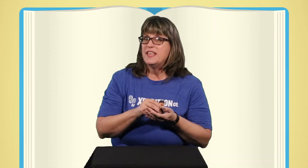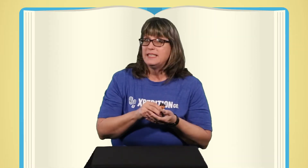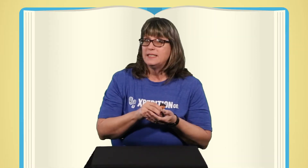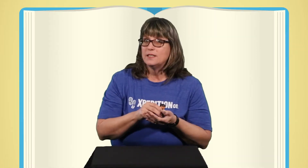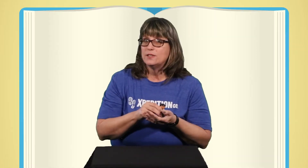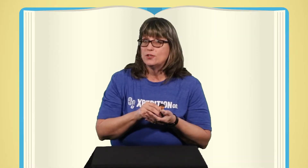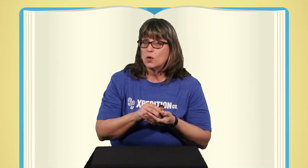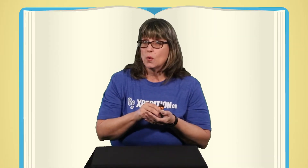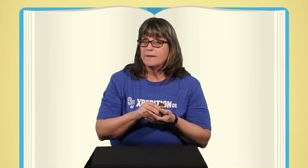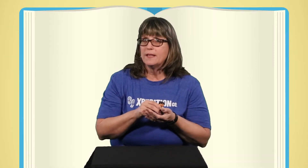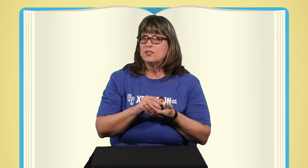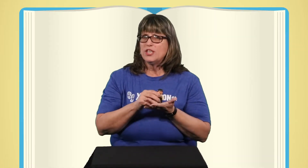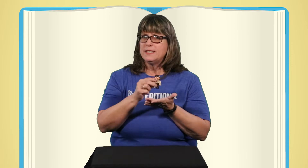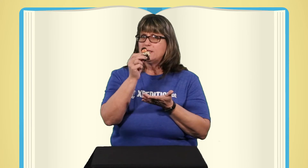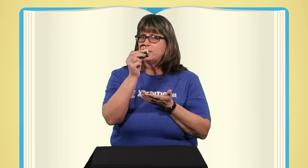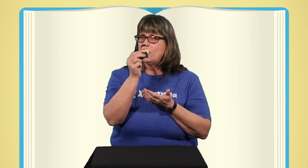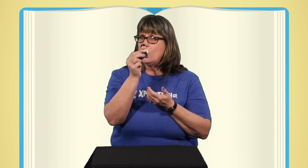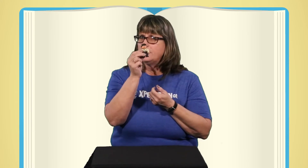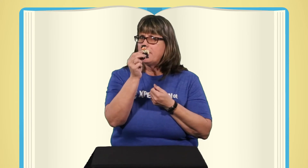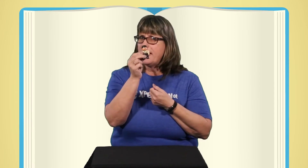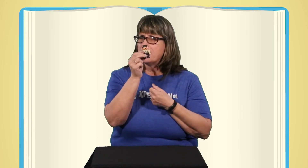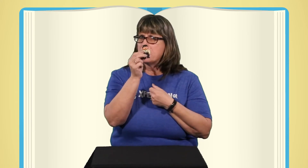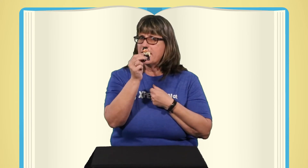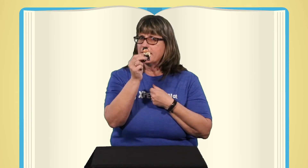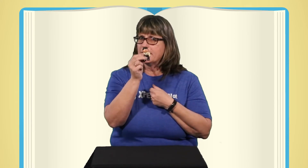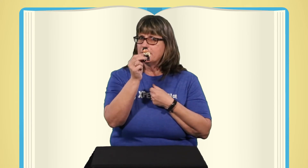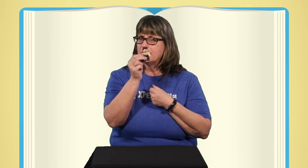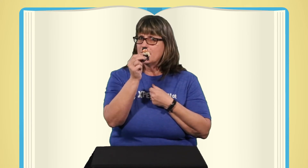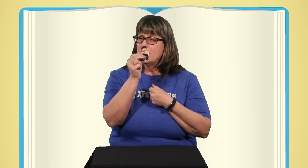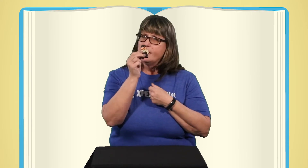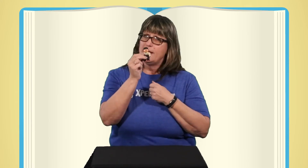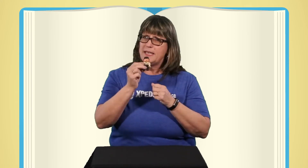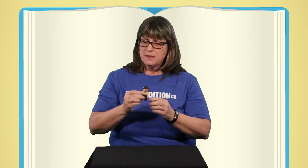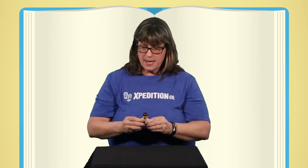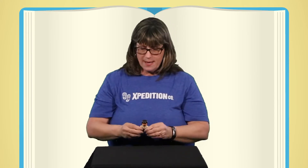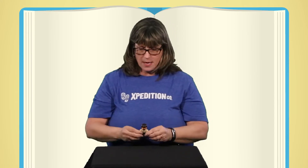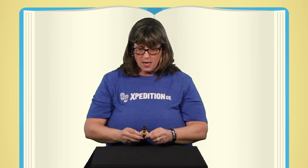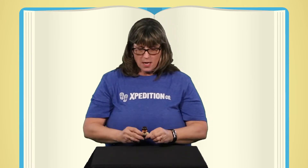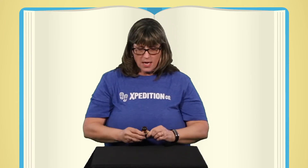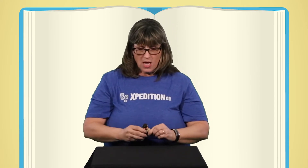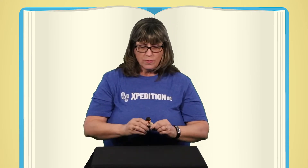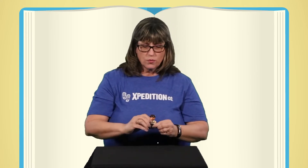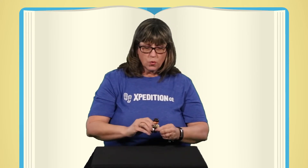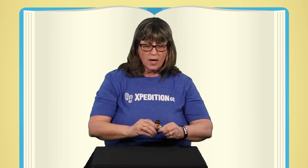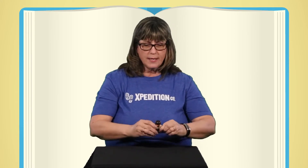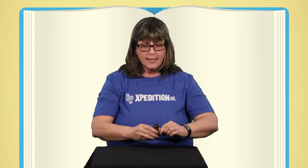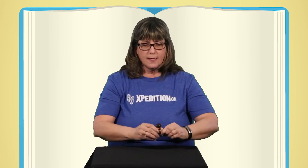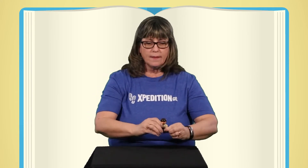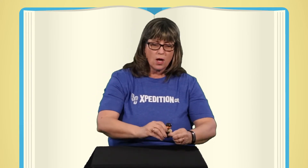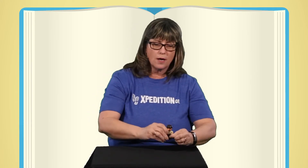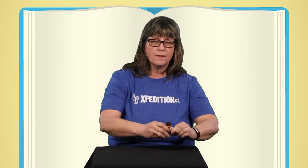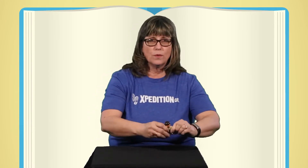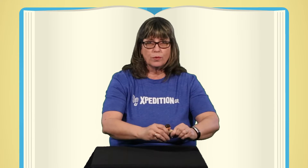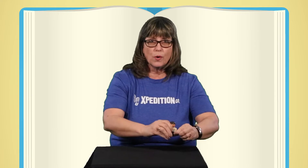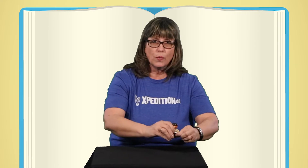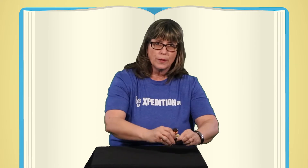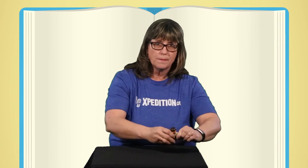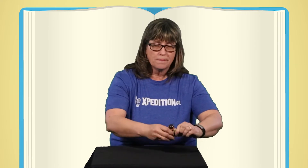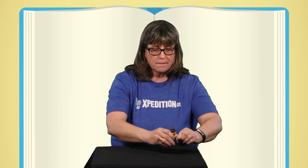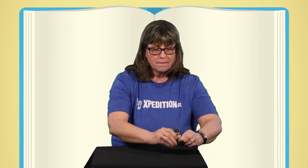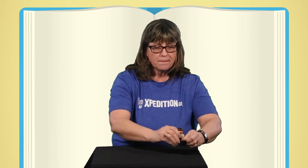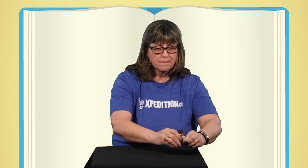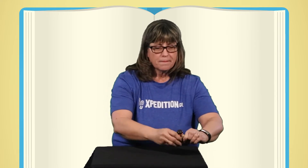Now, this is a story that Jesus told about a man. Now, this man, he was walking along the